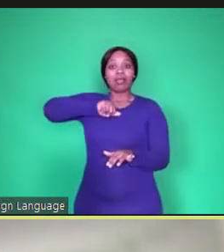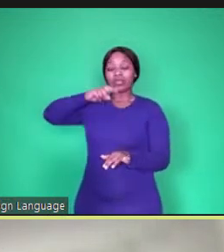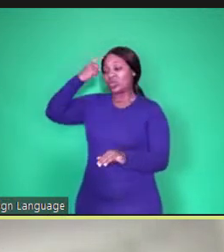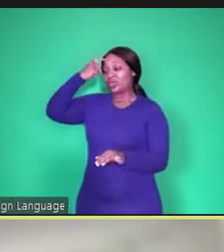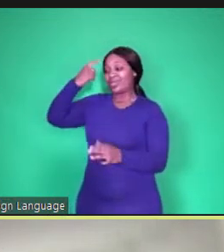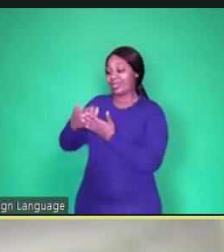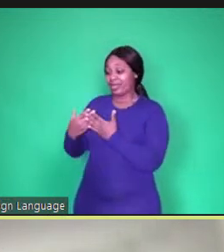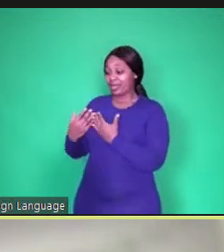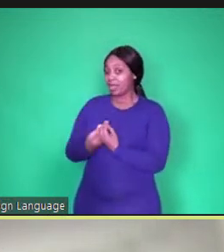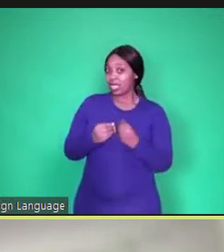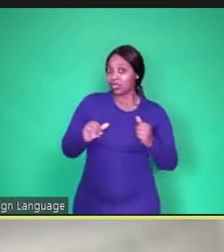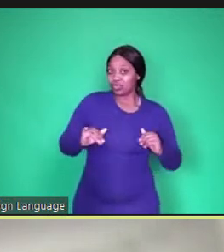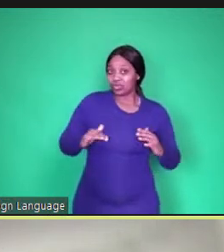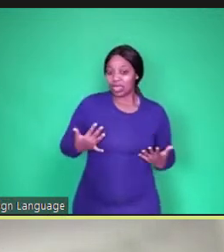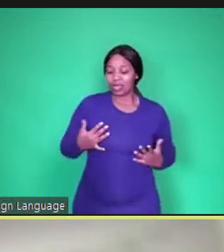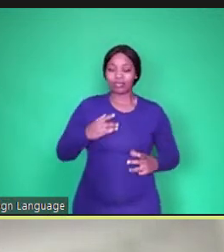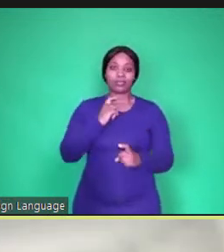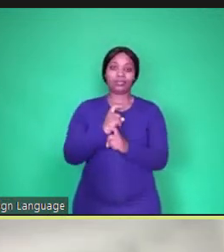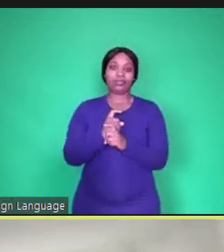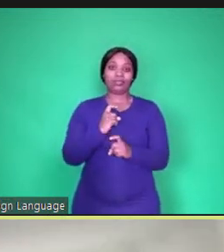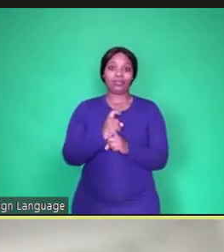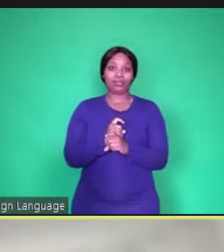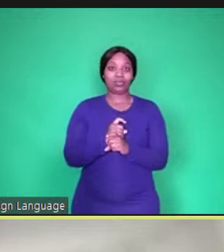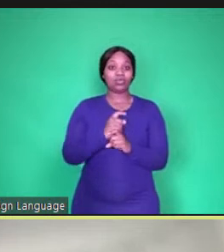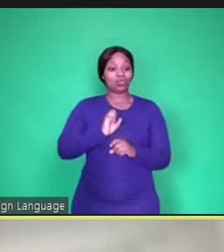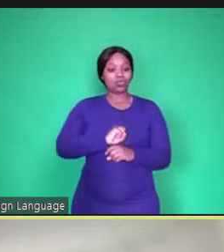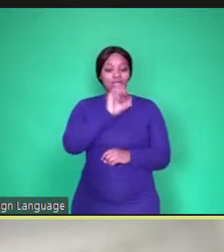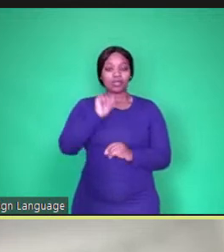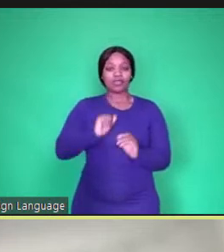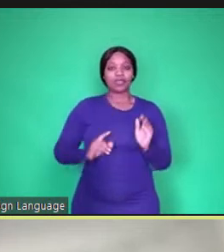in the development of South Africa.